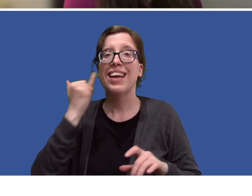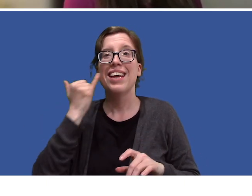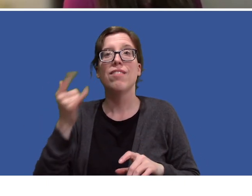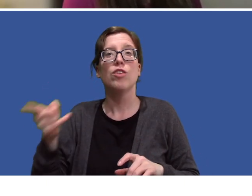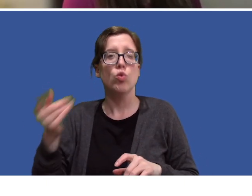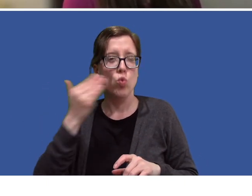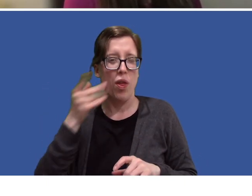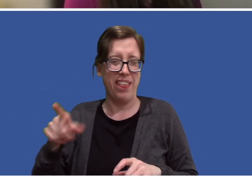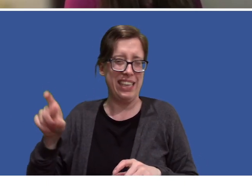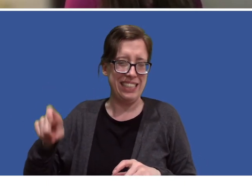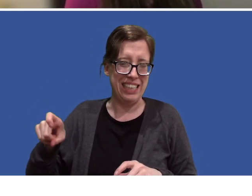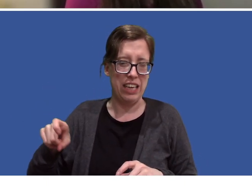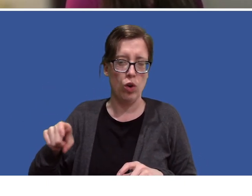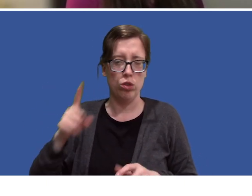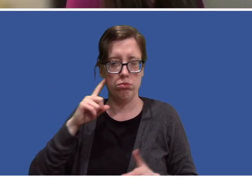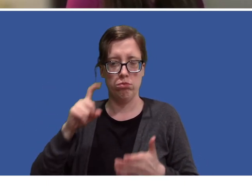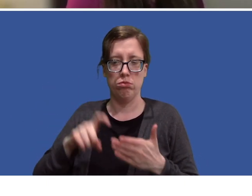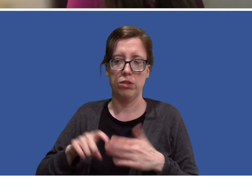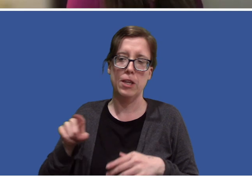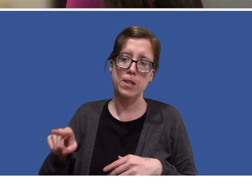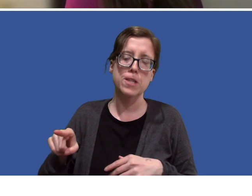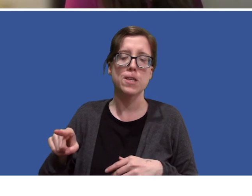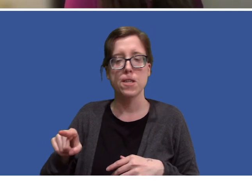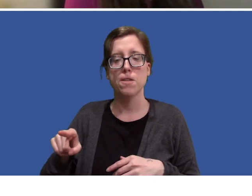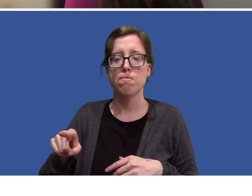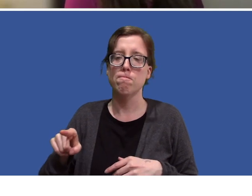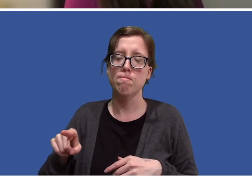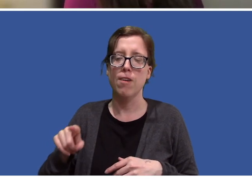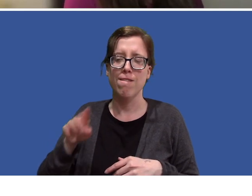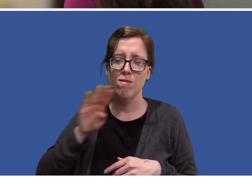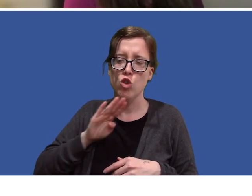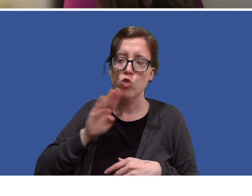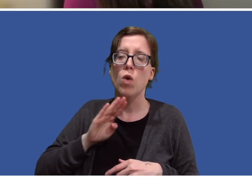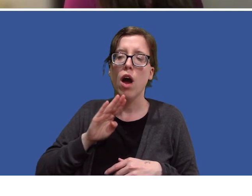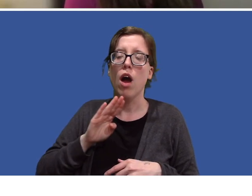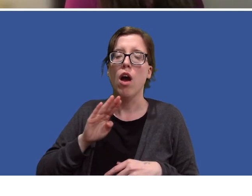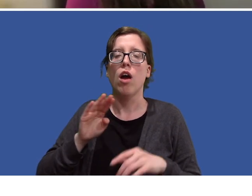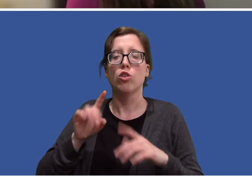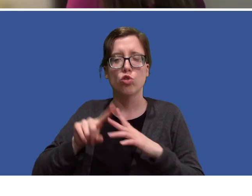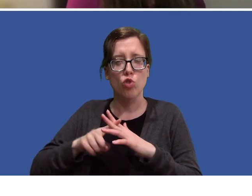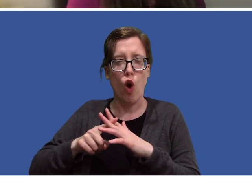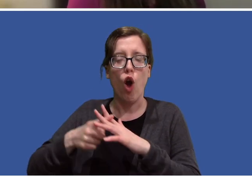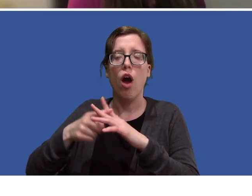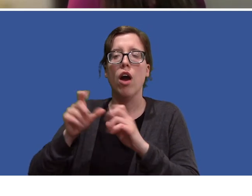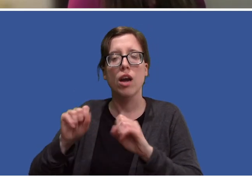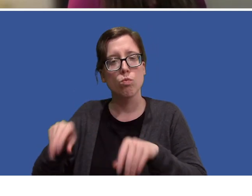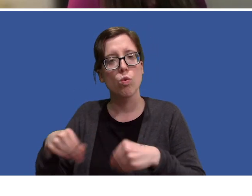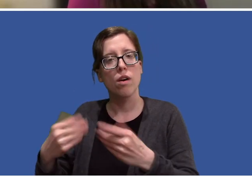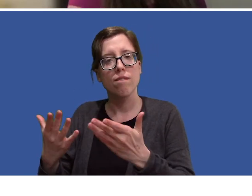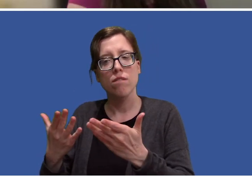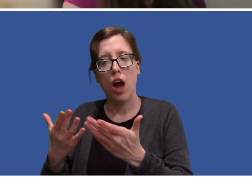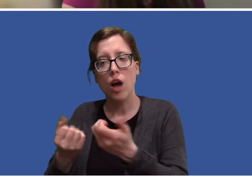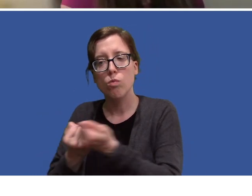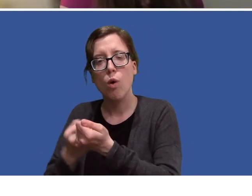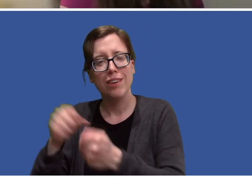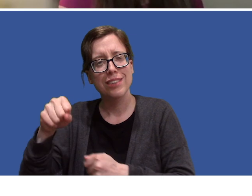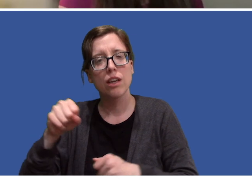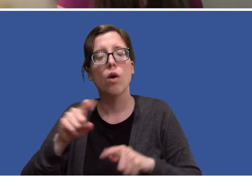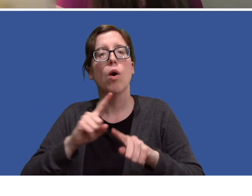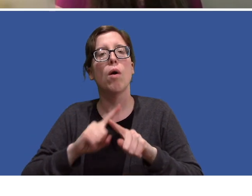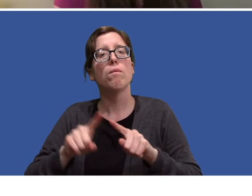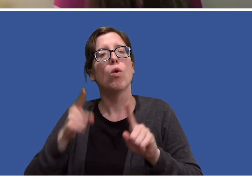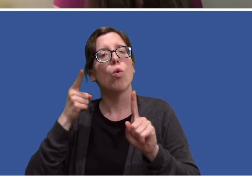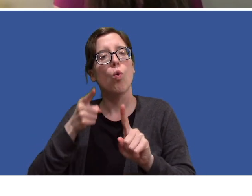some frustration arise, but then also challenge the student to be more independent anytime that it's possible.